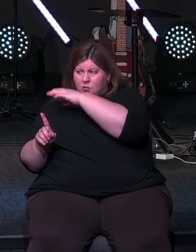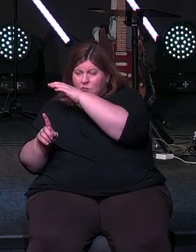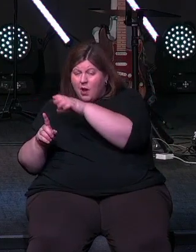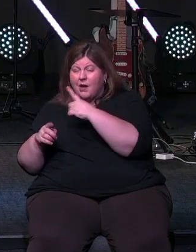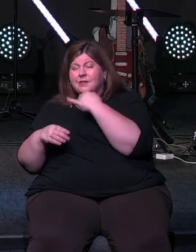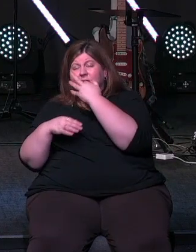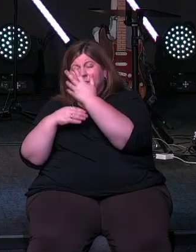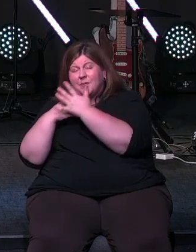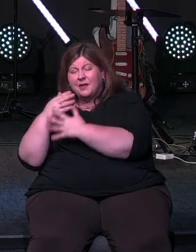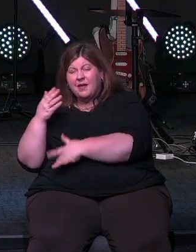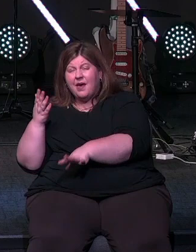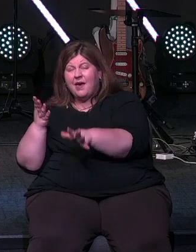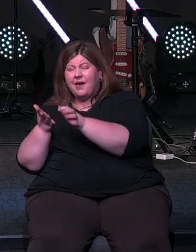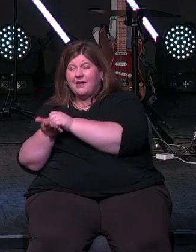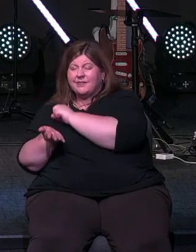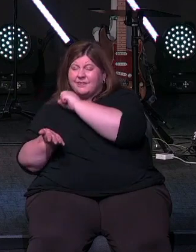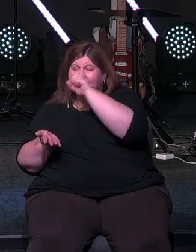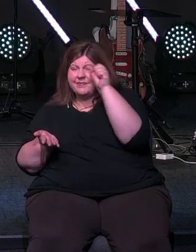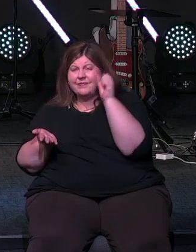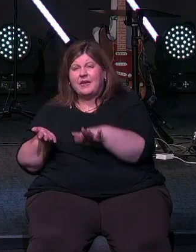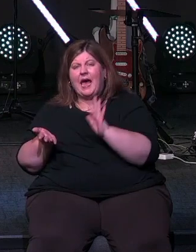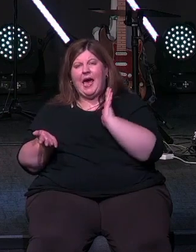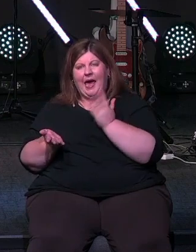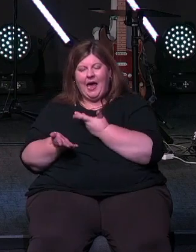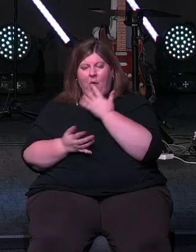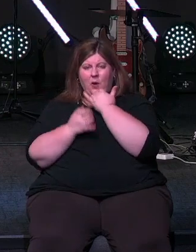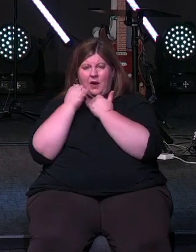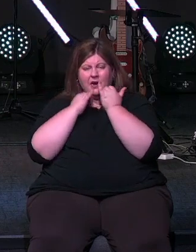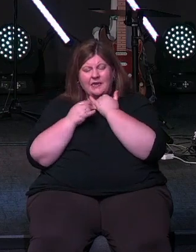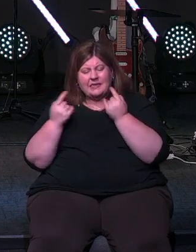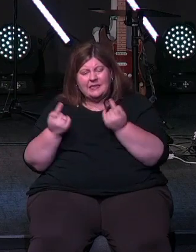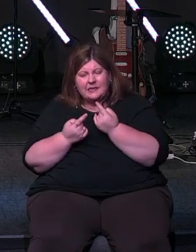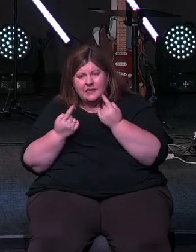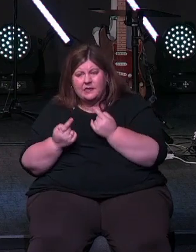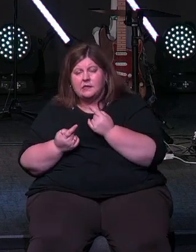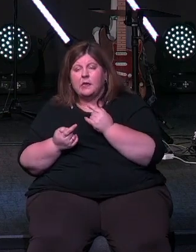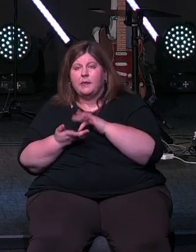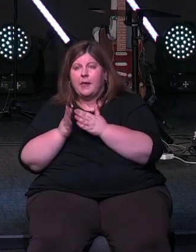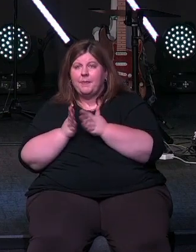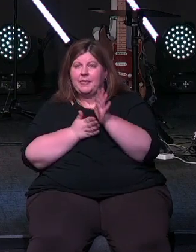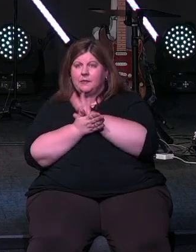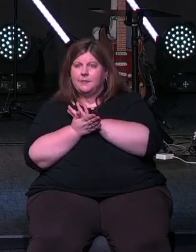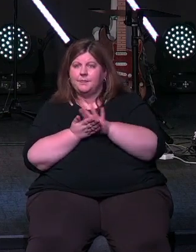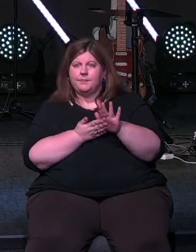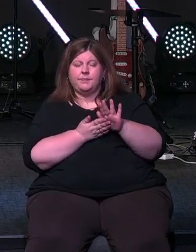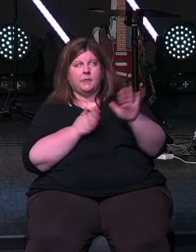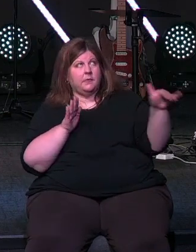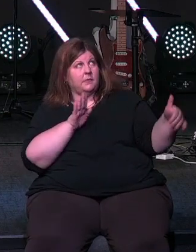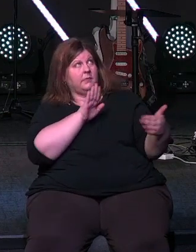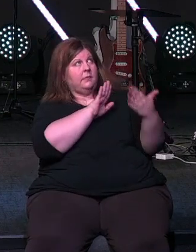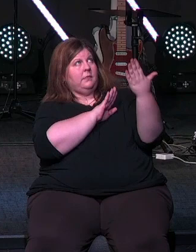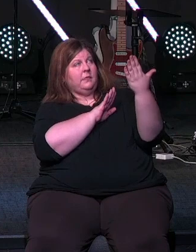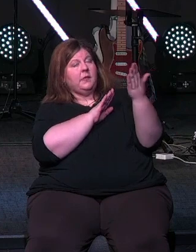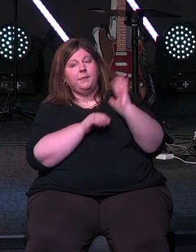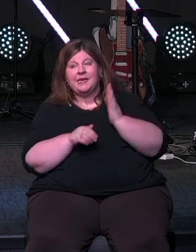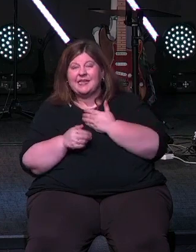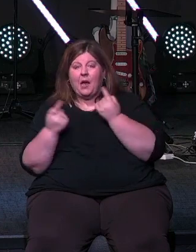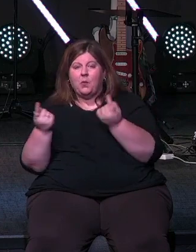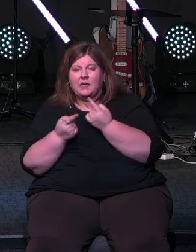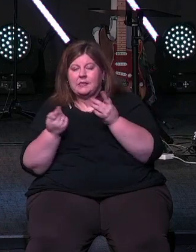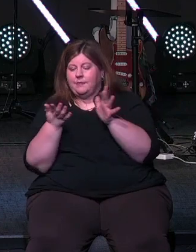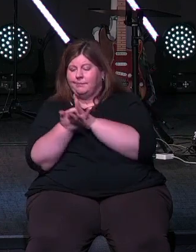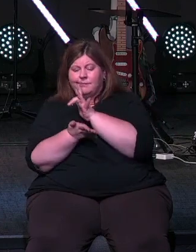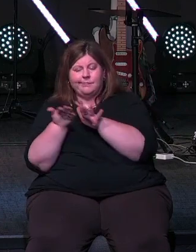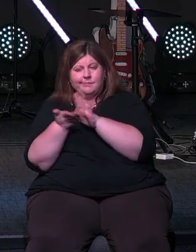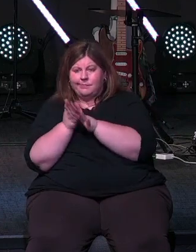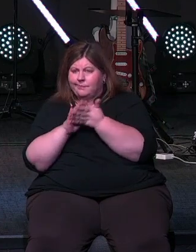us clean so that we're actually able to approach God from a righteous perspective because our sins are already paid for and atoned